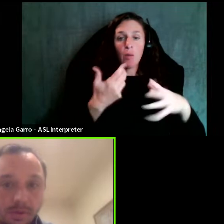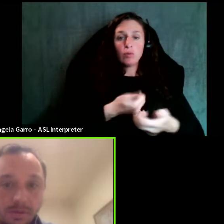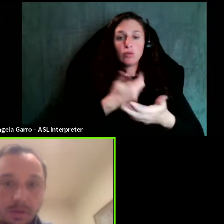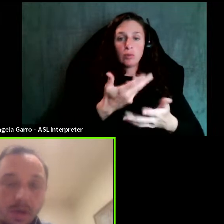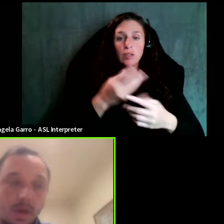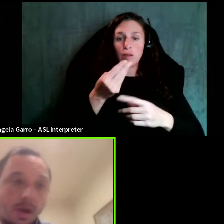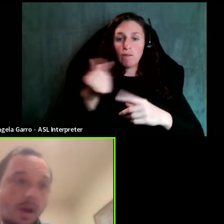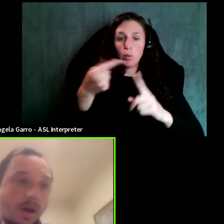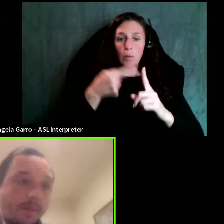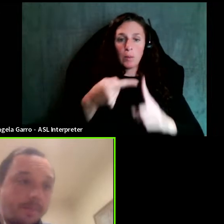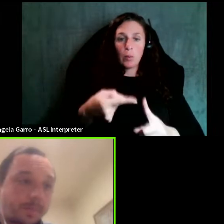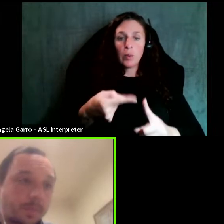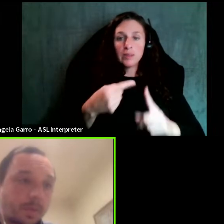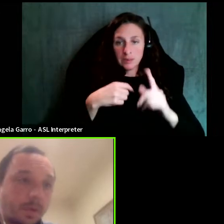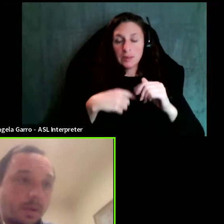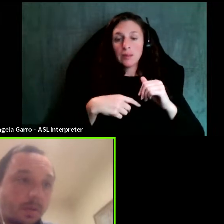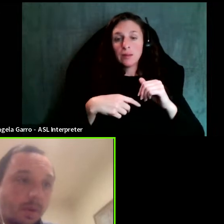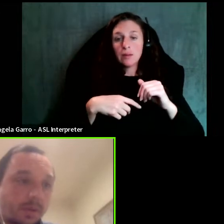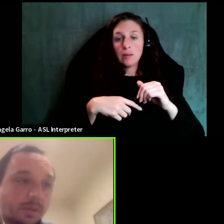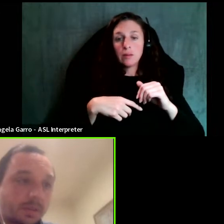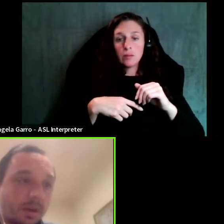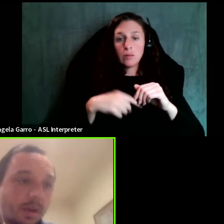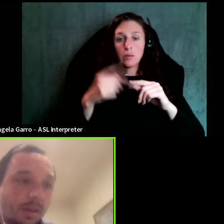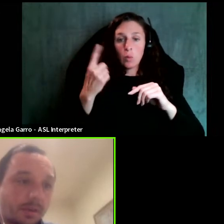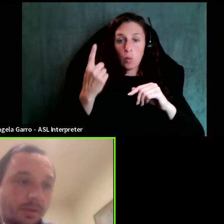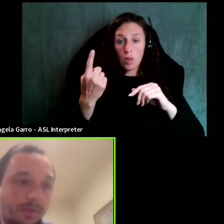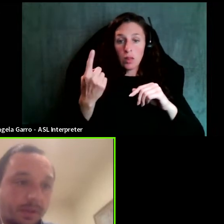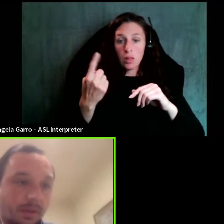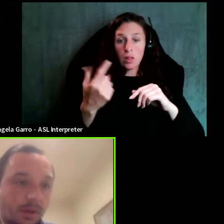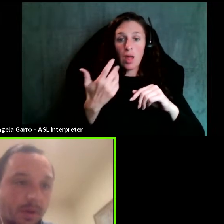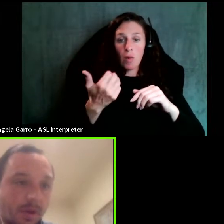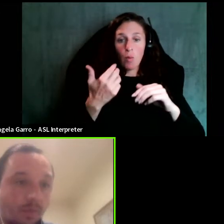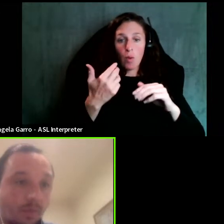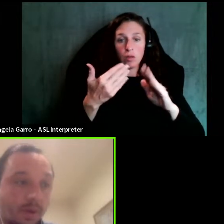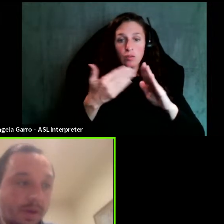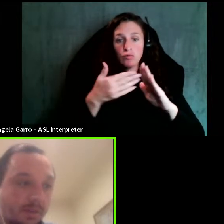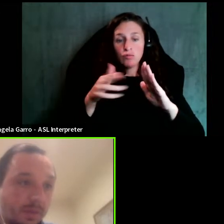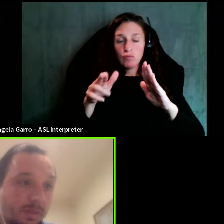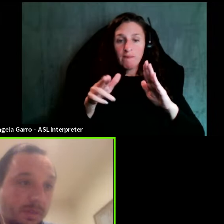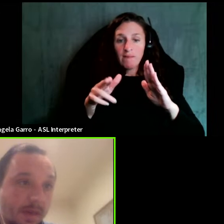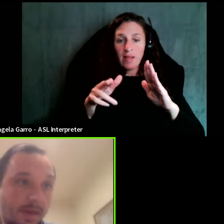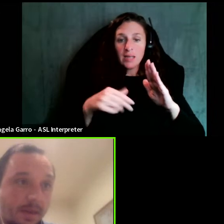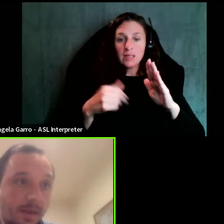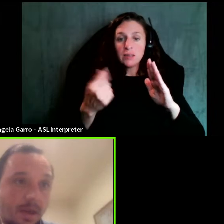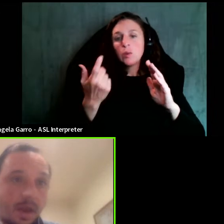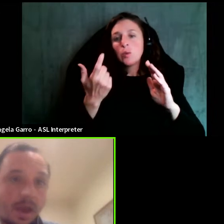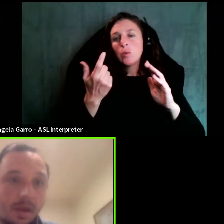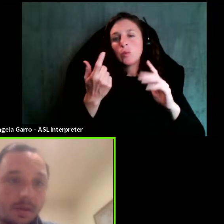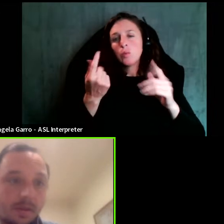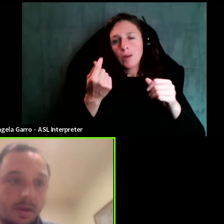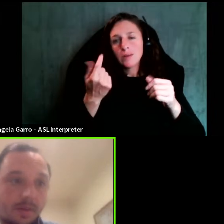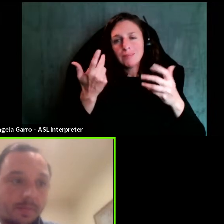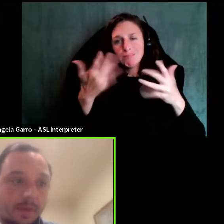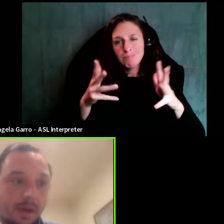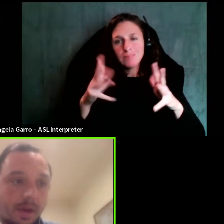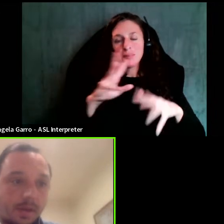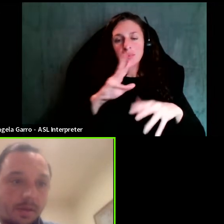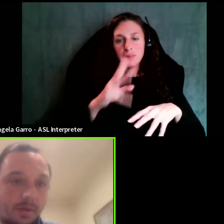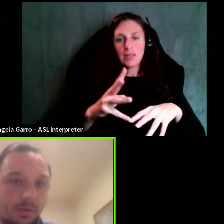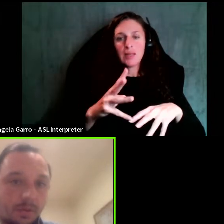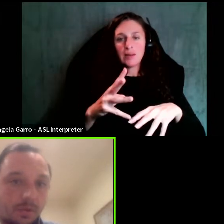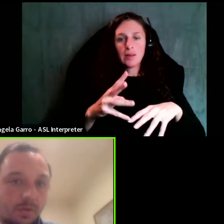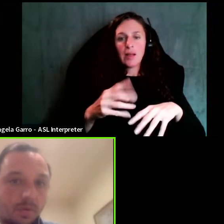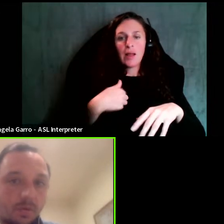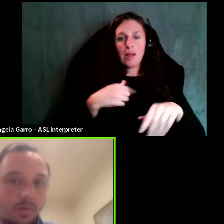few points. One is I'd like to reflect a little bit on what has been said, and